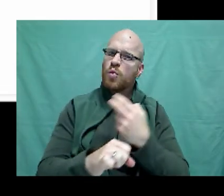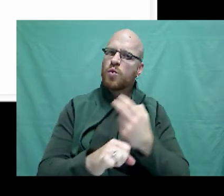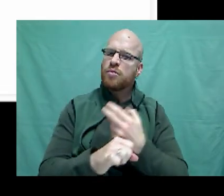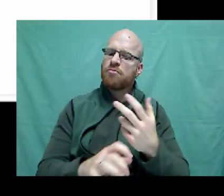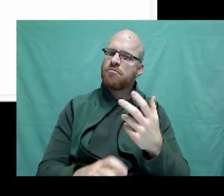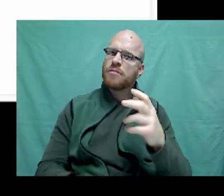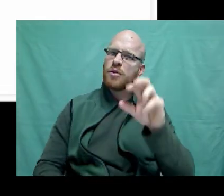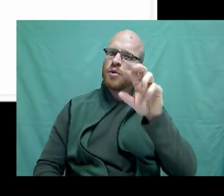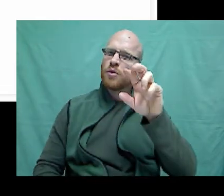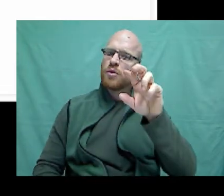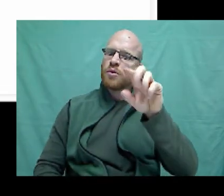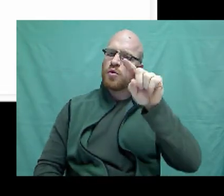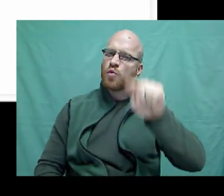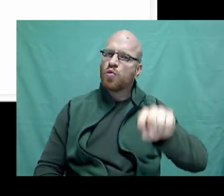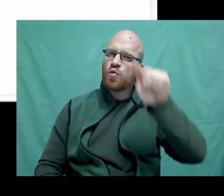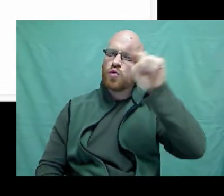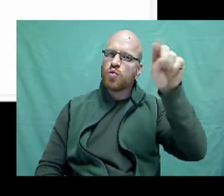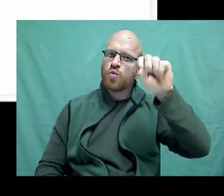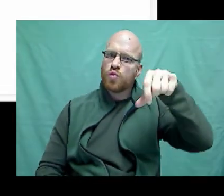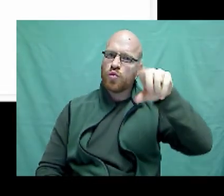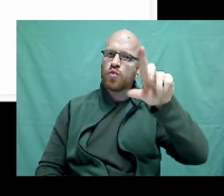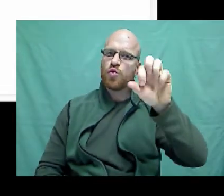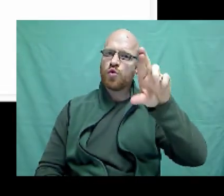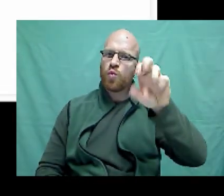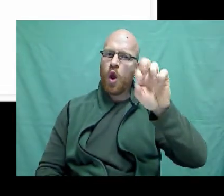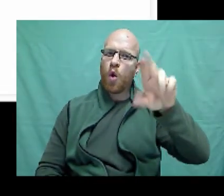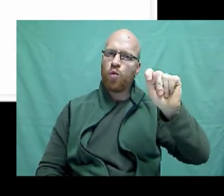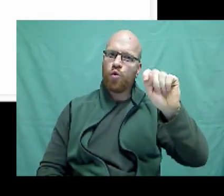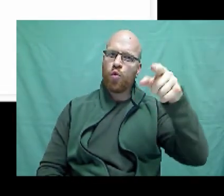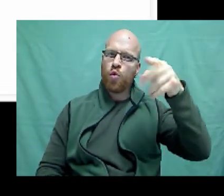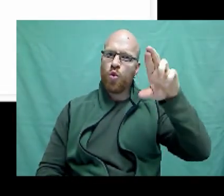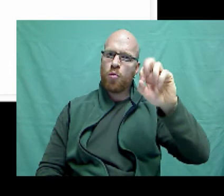using the square root property.